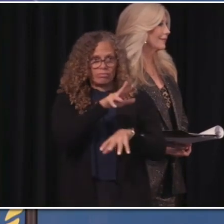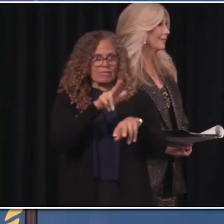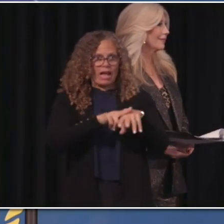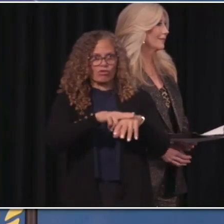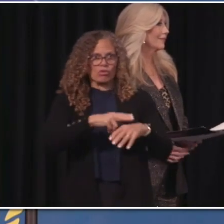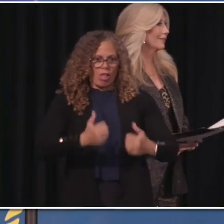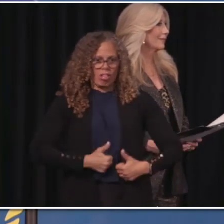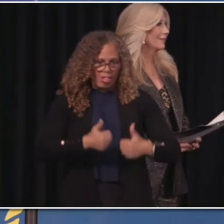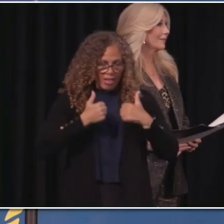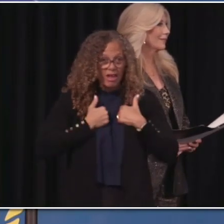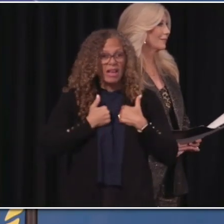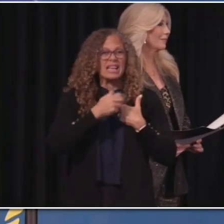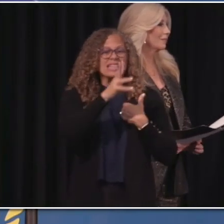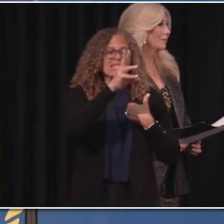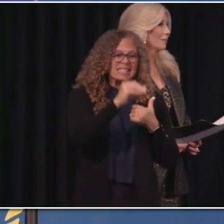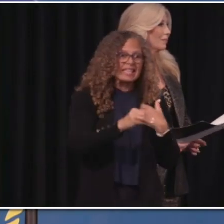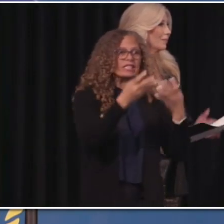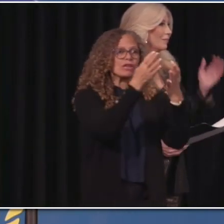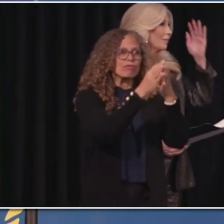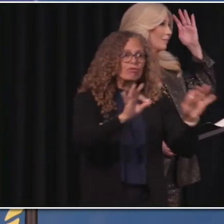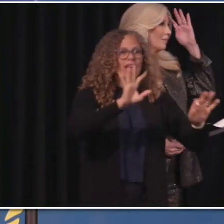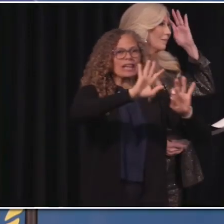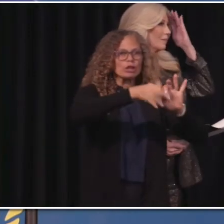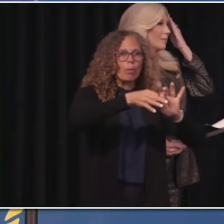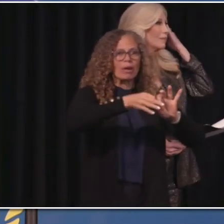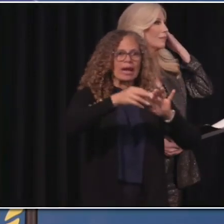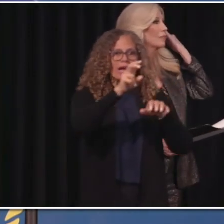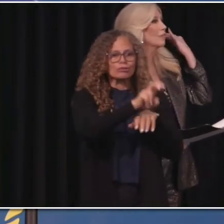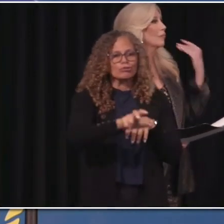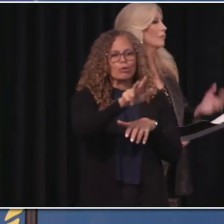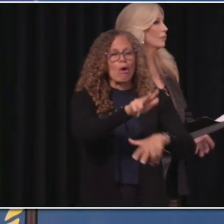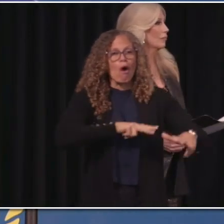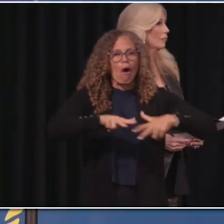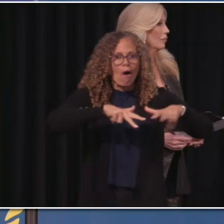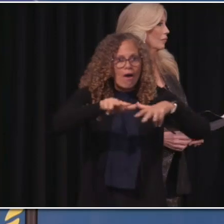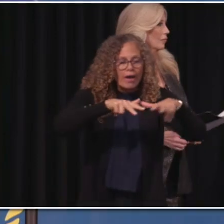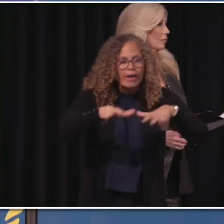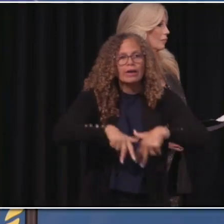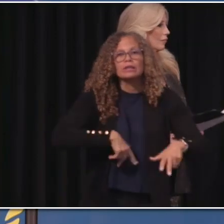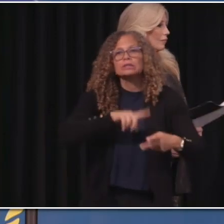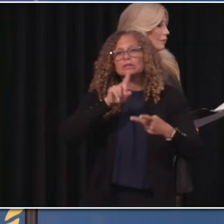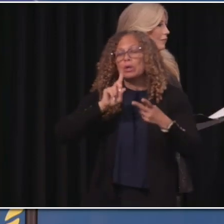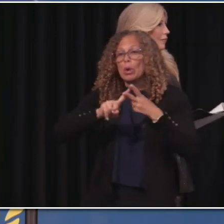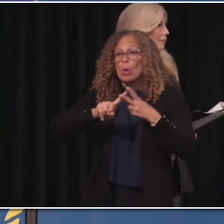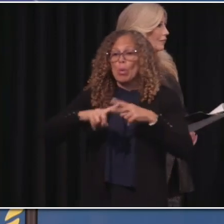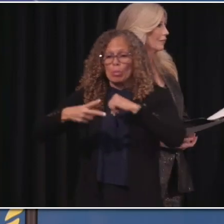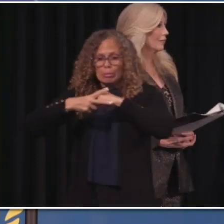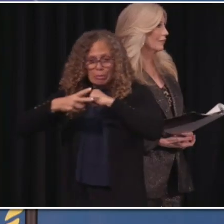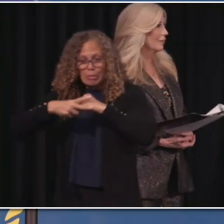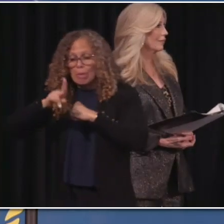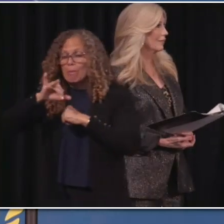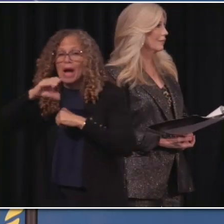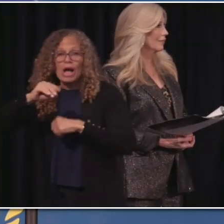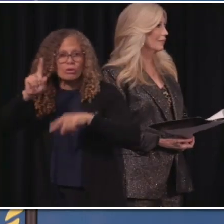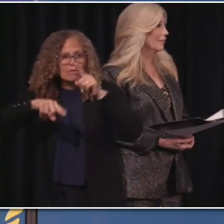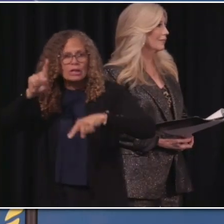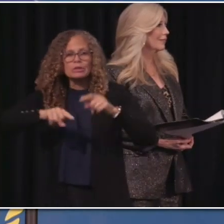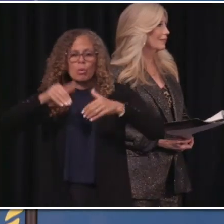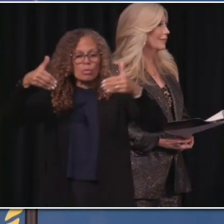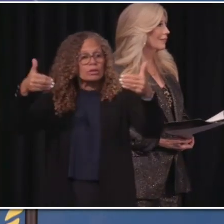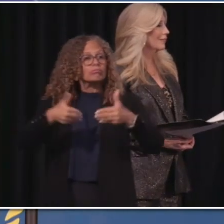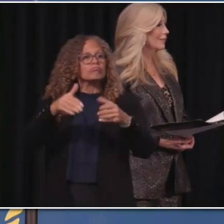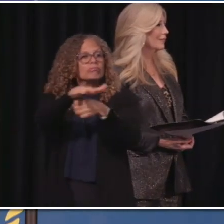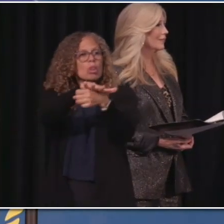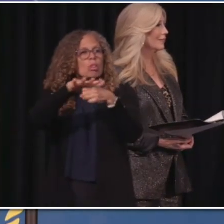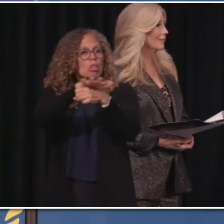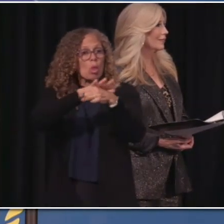60 free-to-the-public interpretive nature hikes. Secondly, we are directly conserving biodiversity by reintroducing the